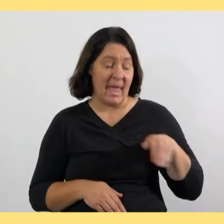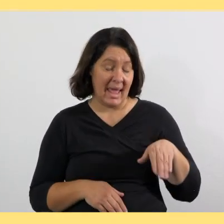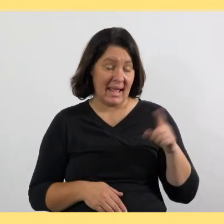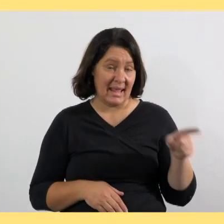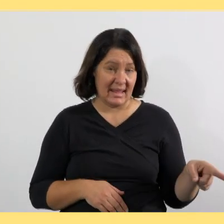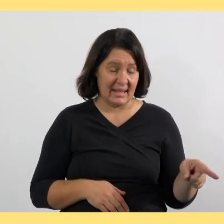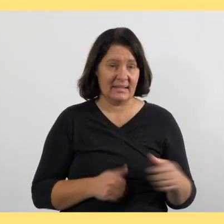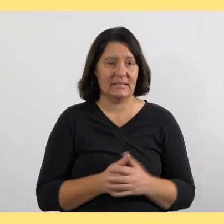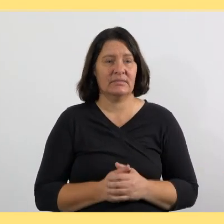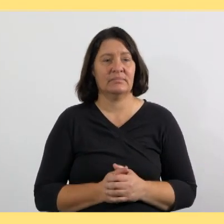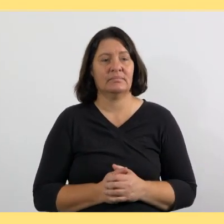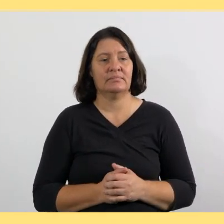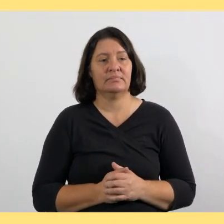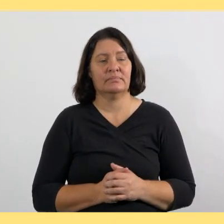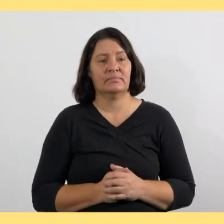bank,